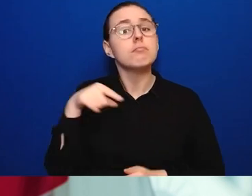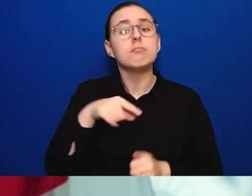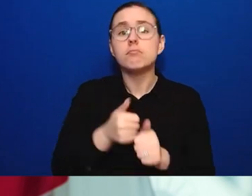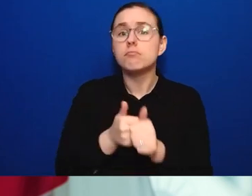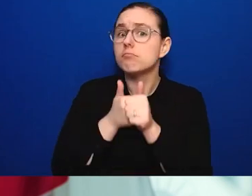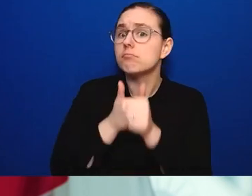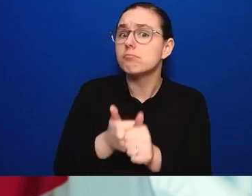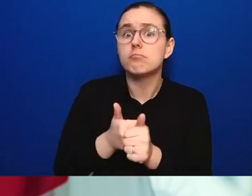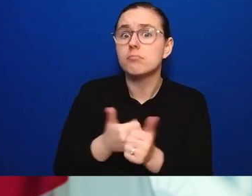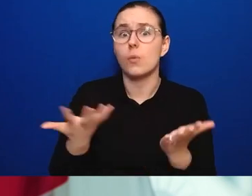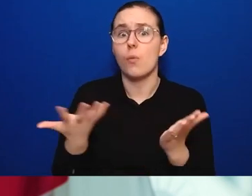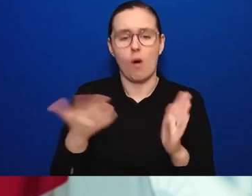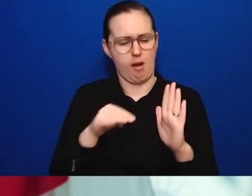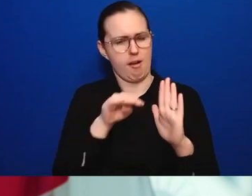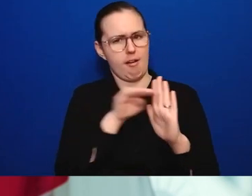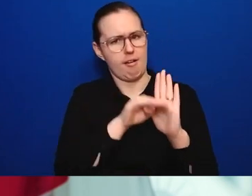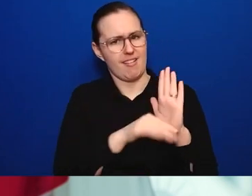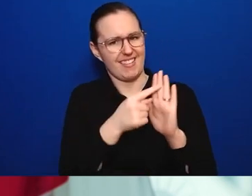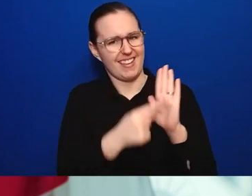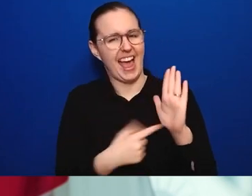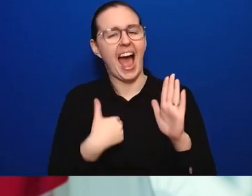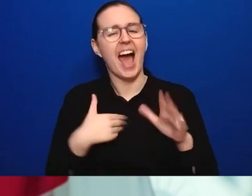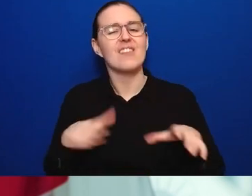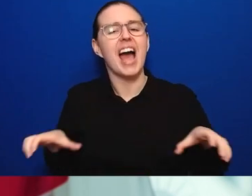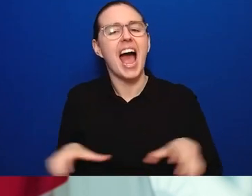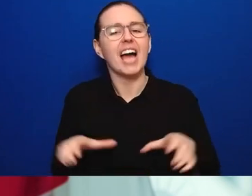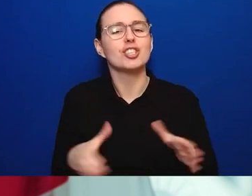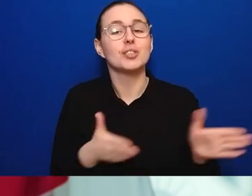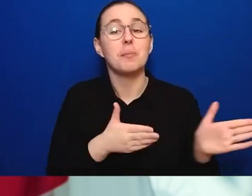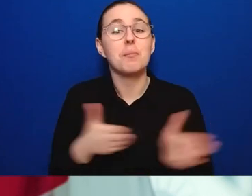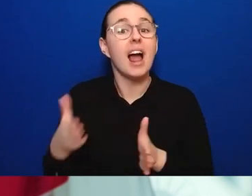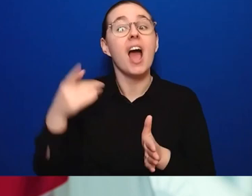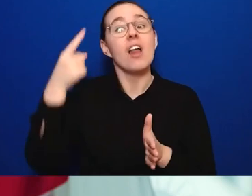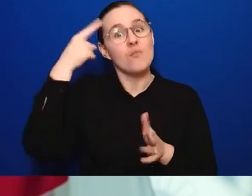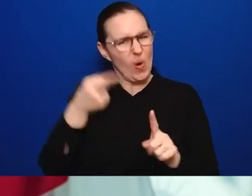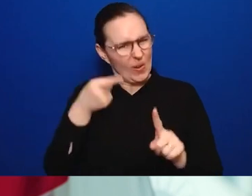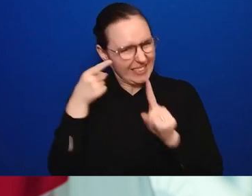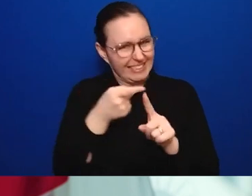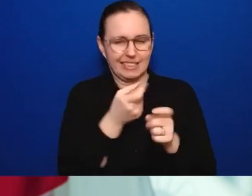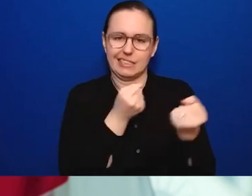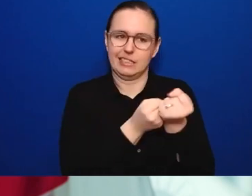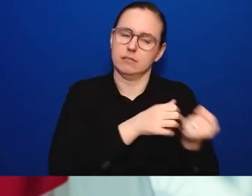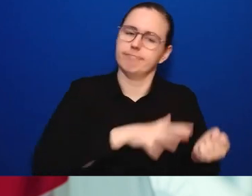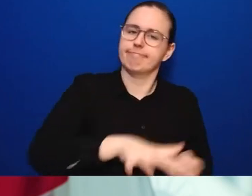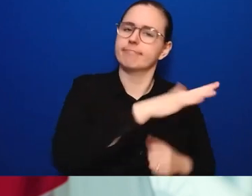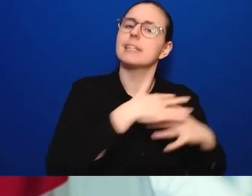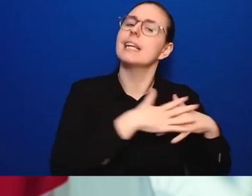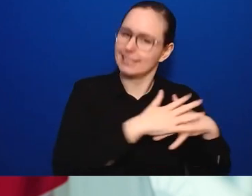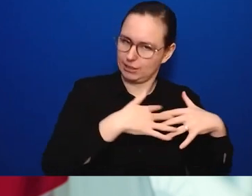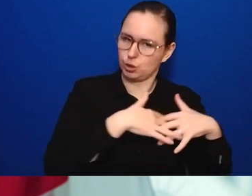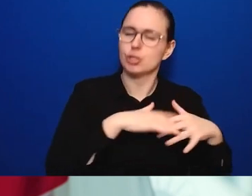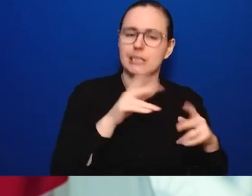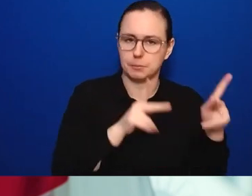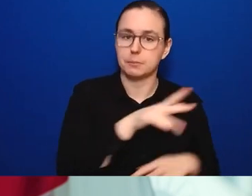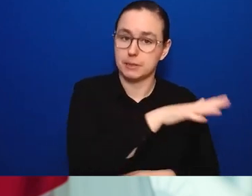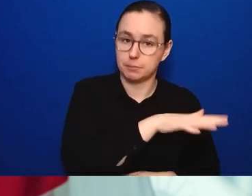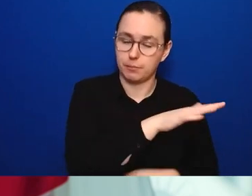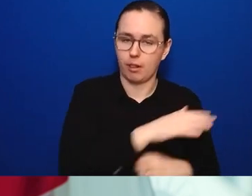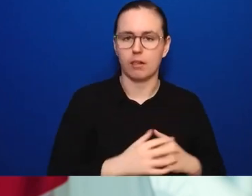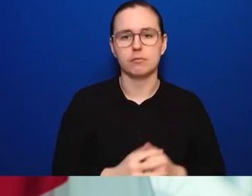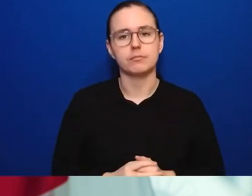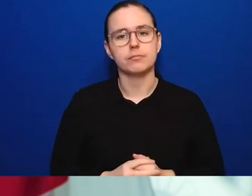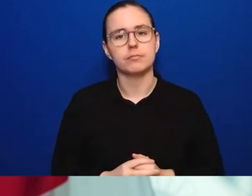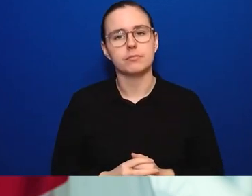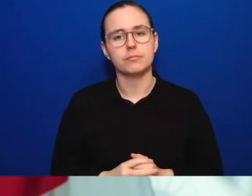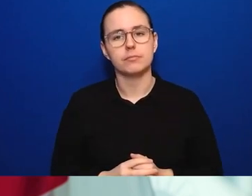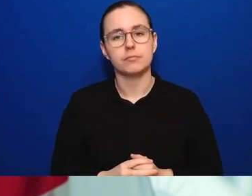We are dedicated to creating a province where Indigenous women, girls, and Two-Spirit people have the required supports to prevent violence and